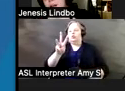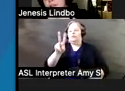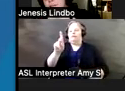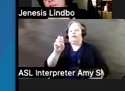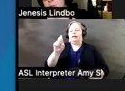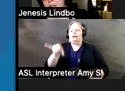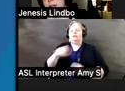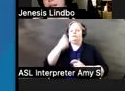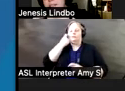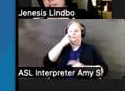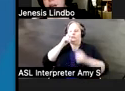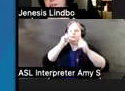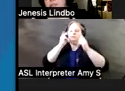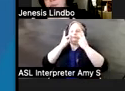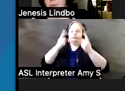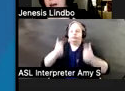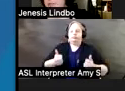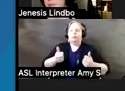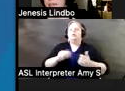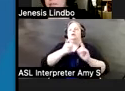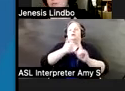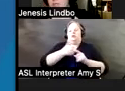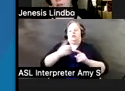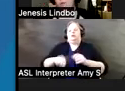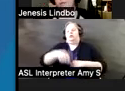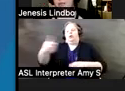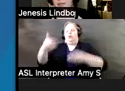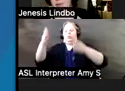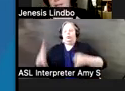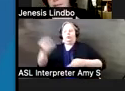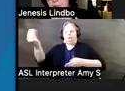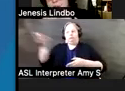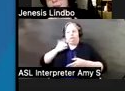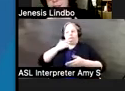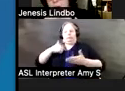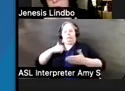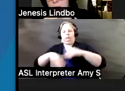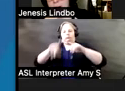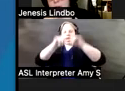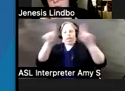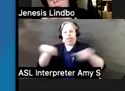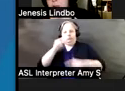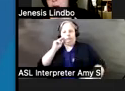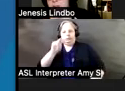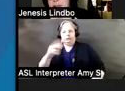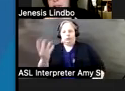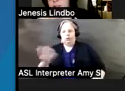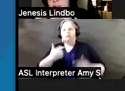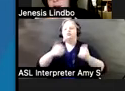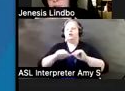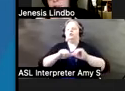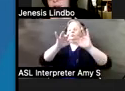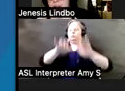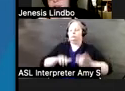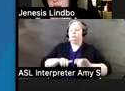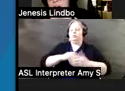recently lost their vision and have to have somebody tell them what's on the screen. So I'm trying to write a modification